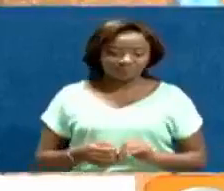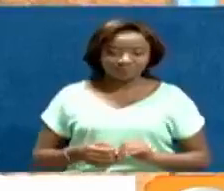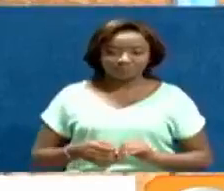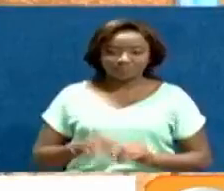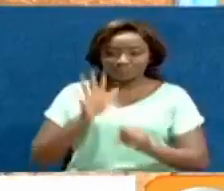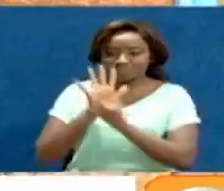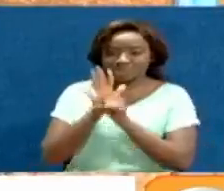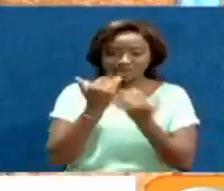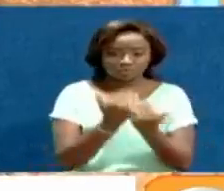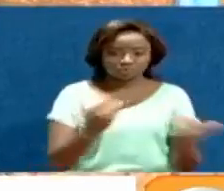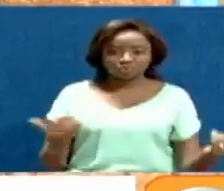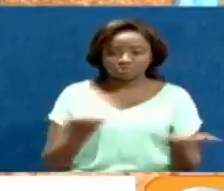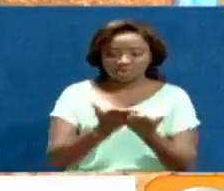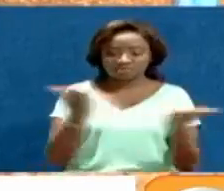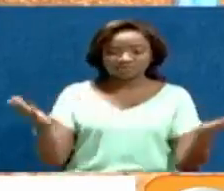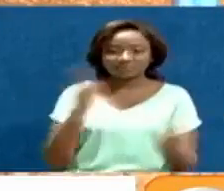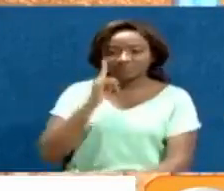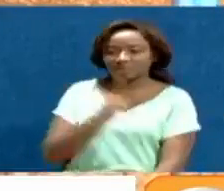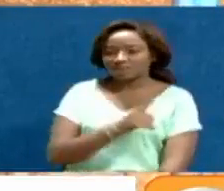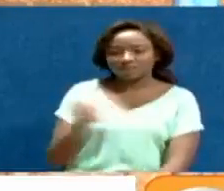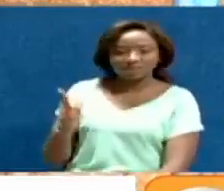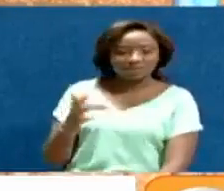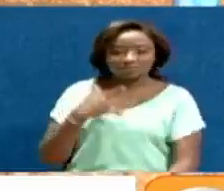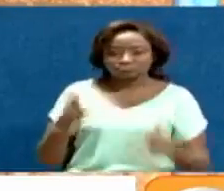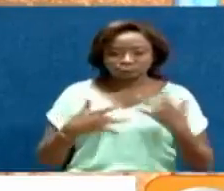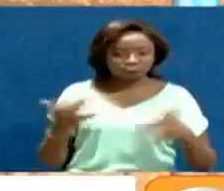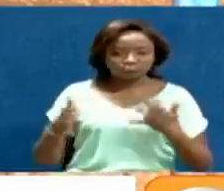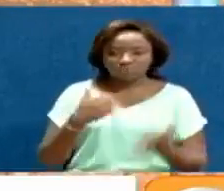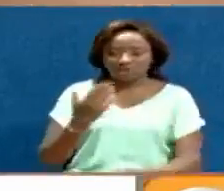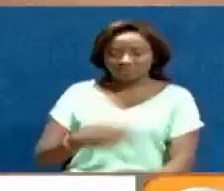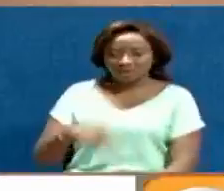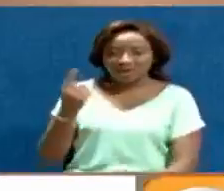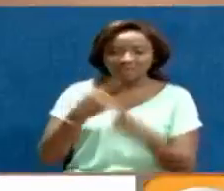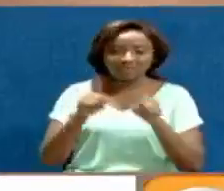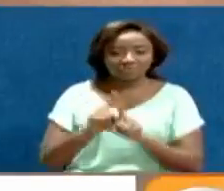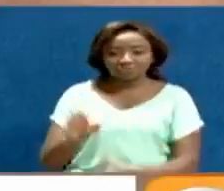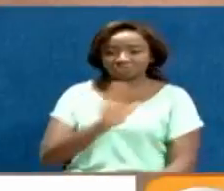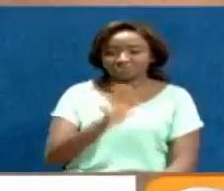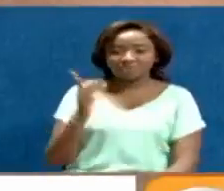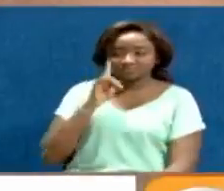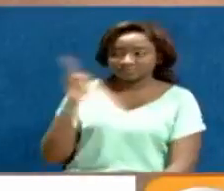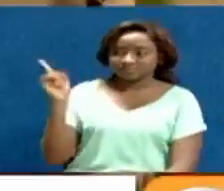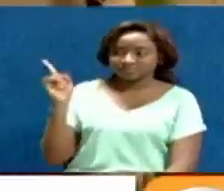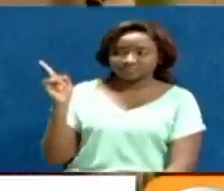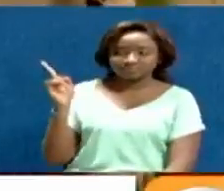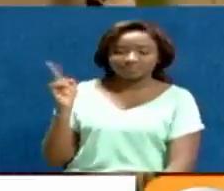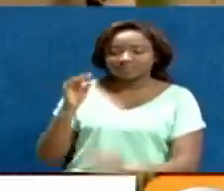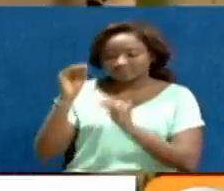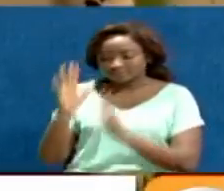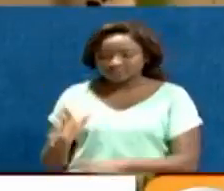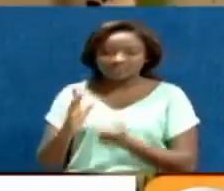For many learners in the country, this appears to be an exciting moment. But for proprietors, school heads, parents and learners